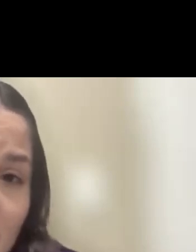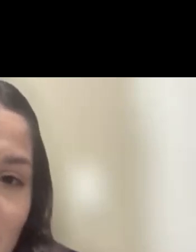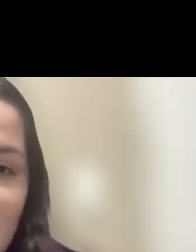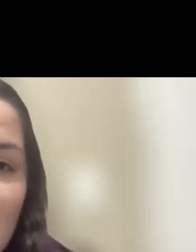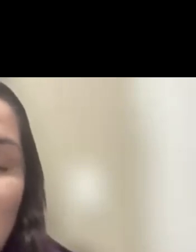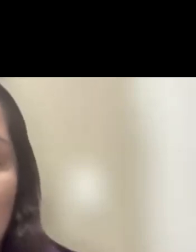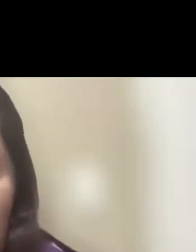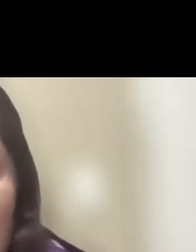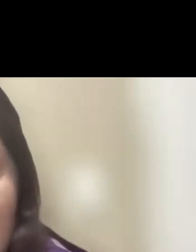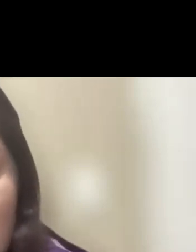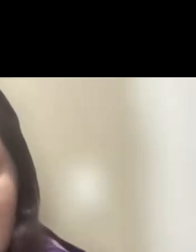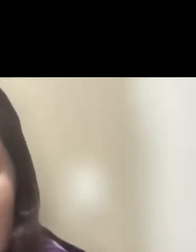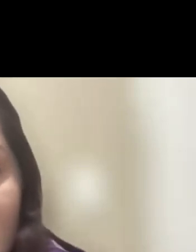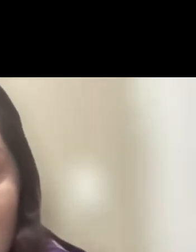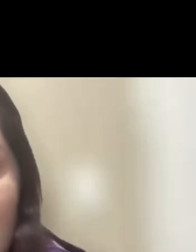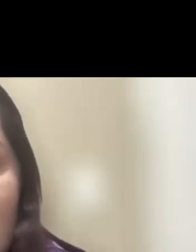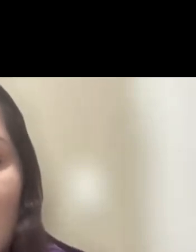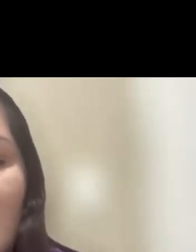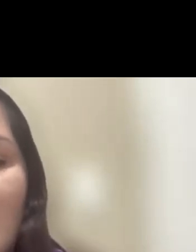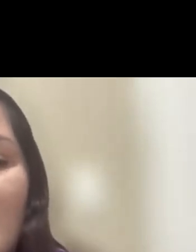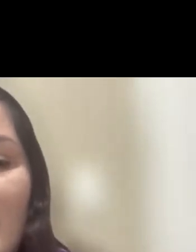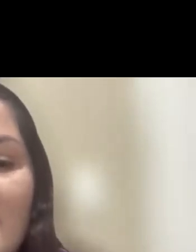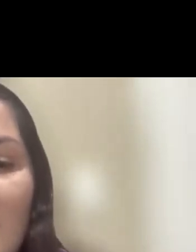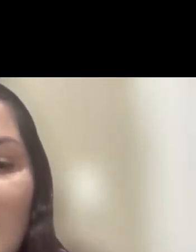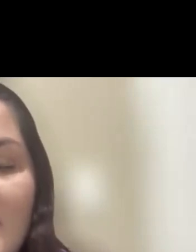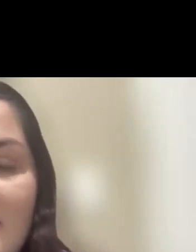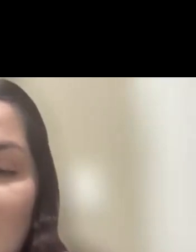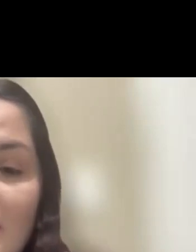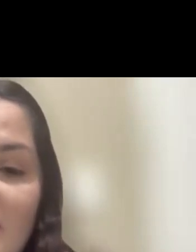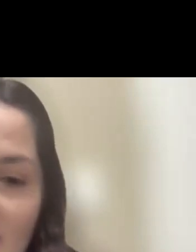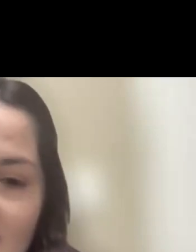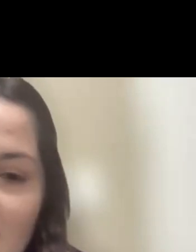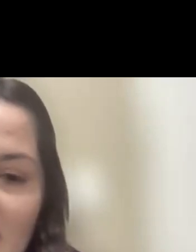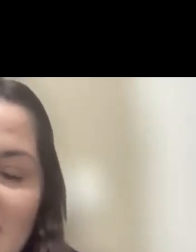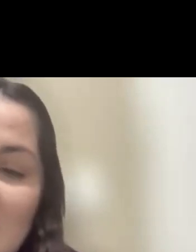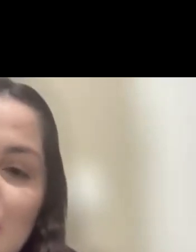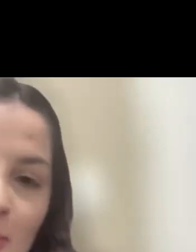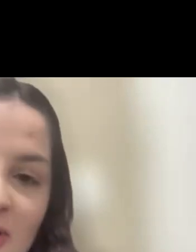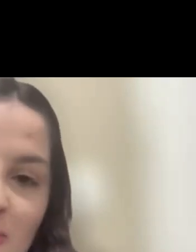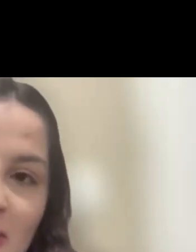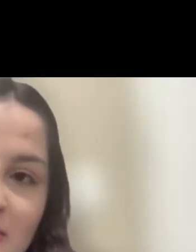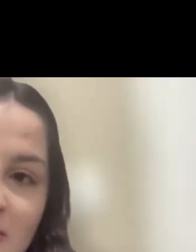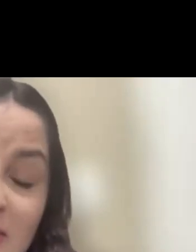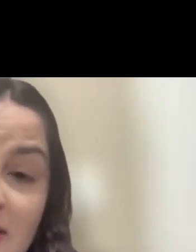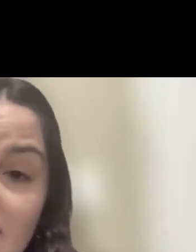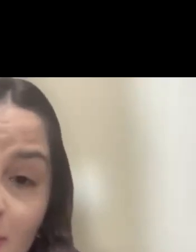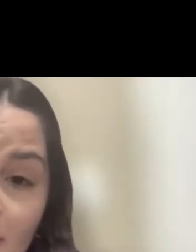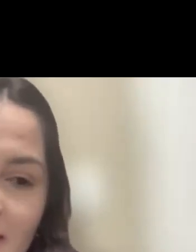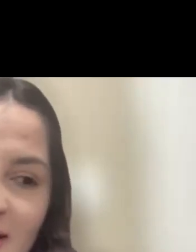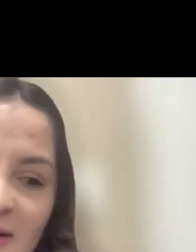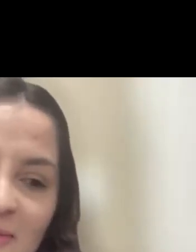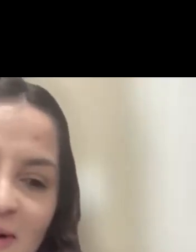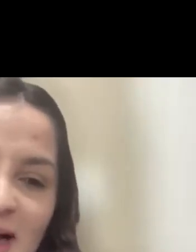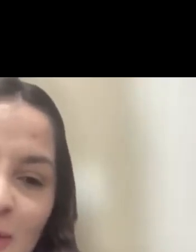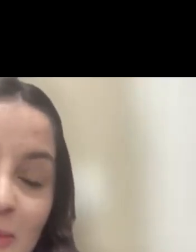people in the community who don't have someone to advocate for them. And not only that, but I think so much about the